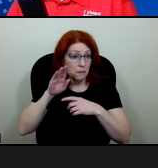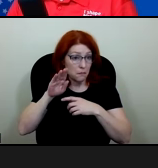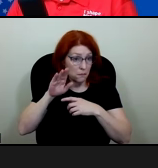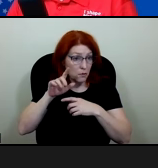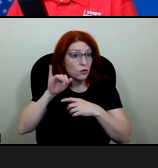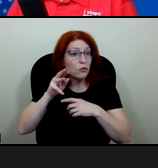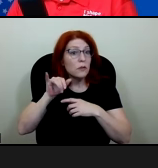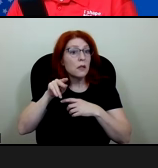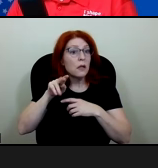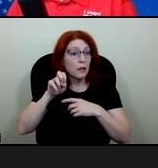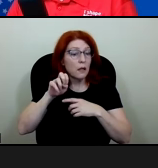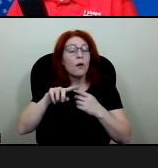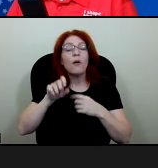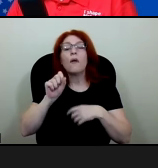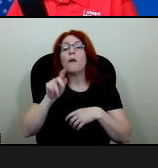Julianne. All right.